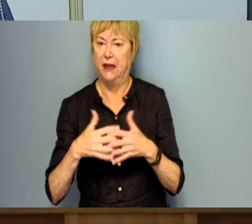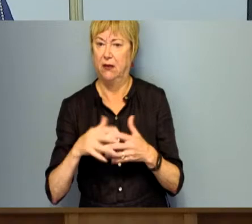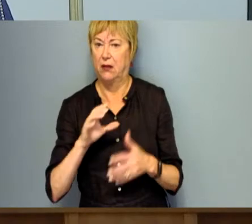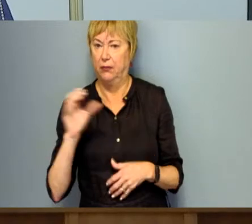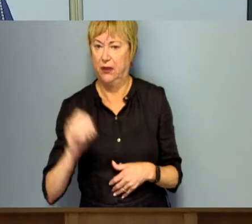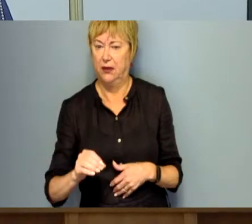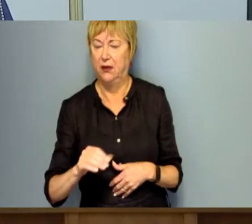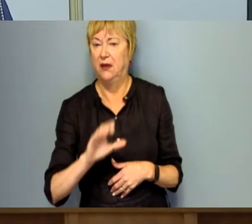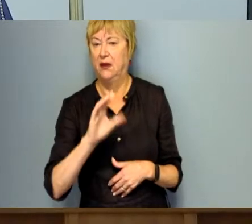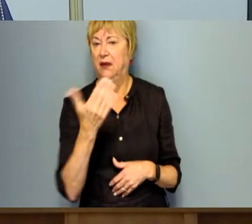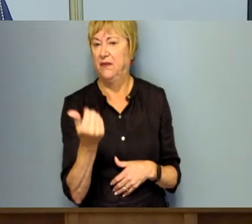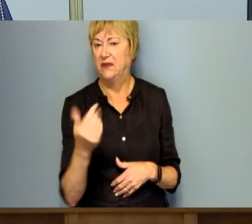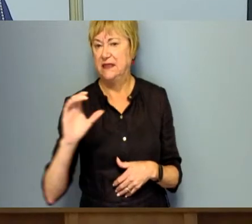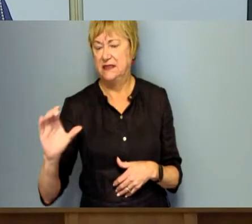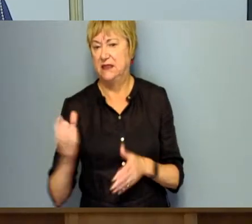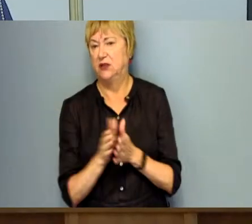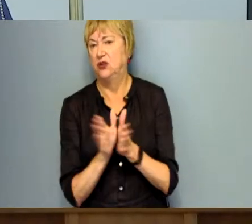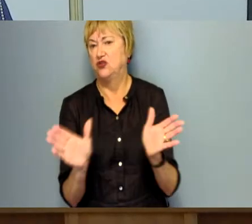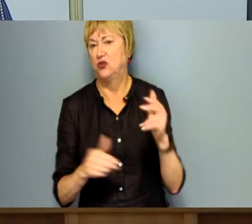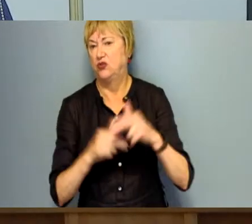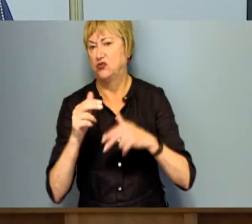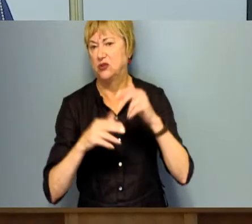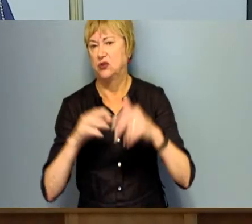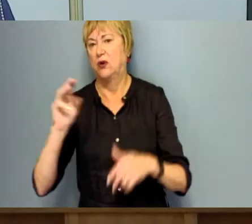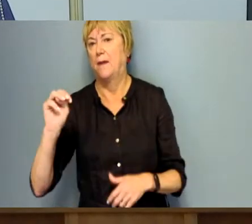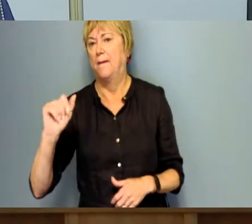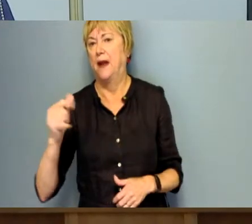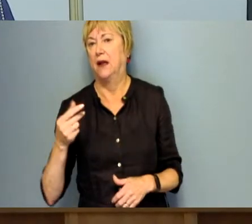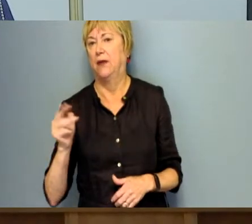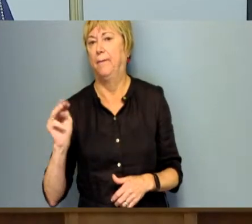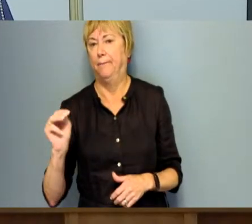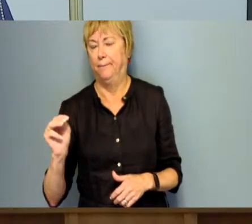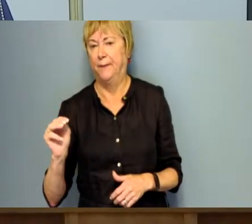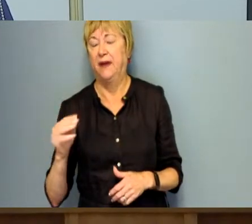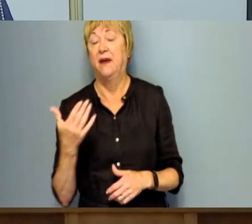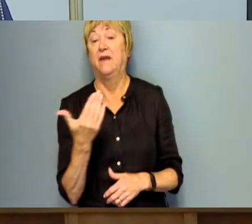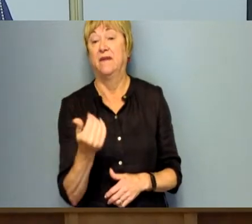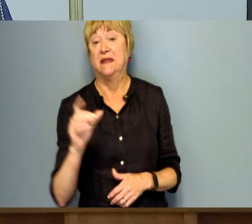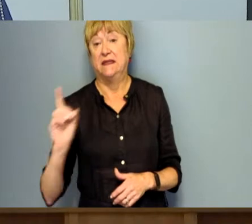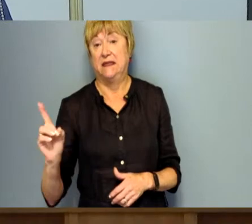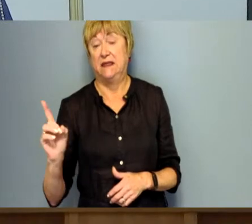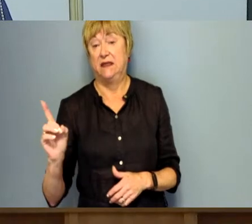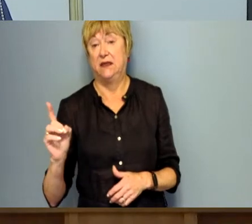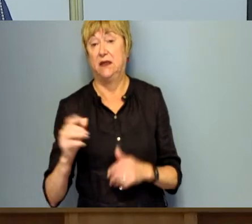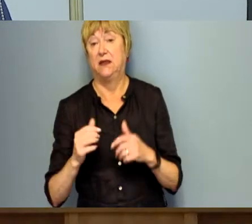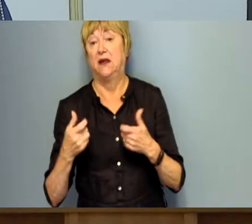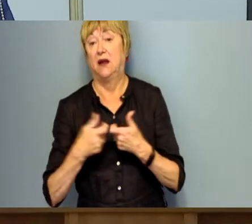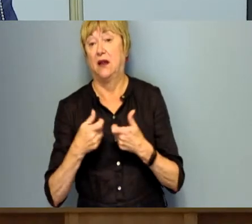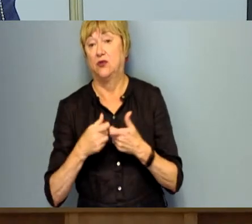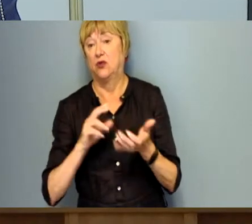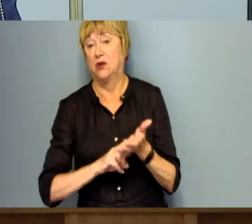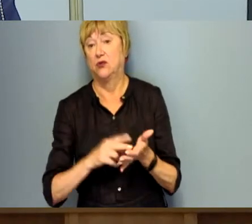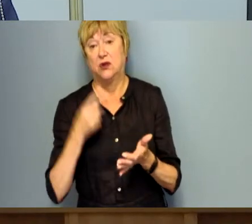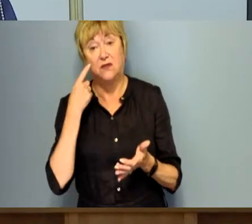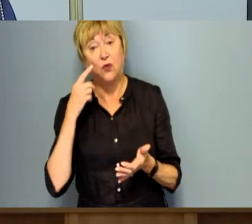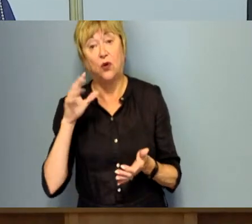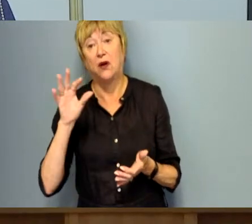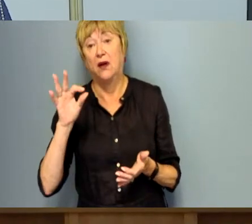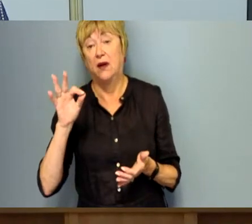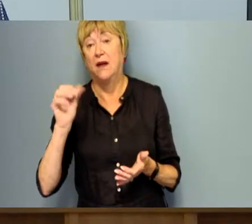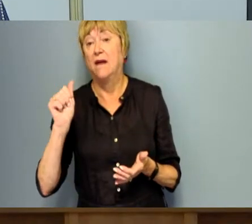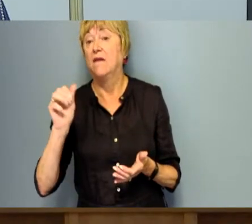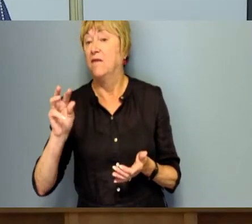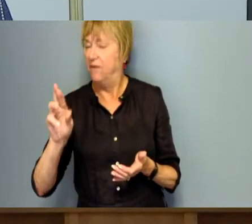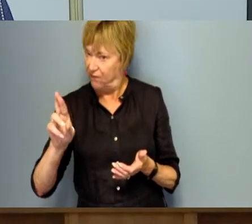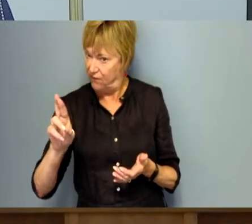15C, general construction contract to Magnum. 15D, electrical contract to Farfield